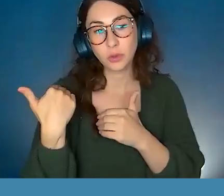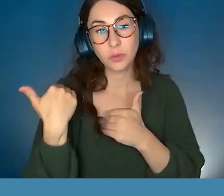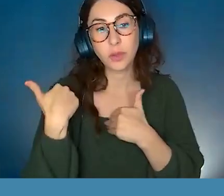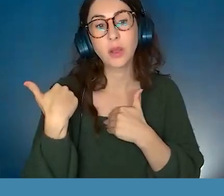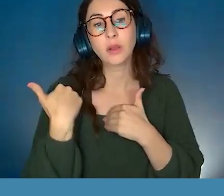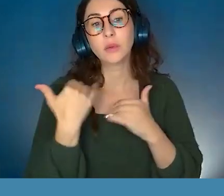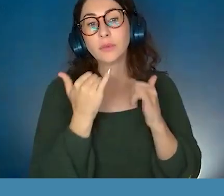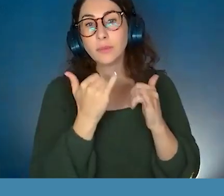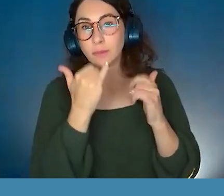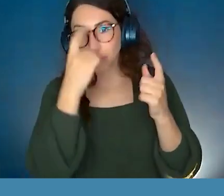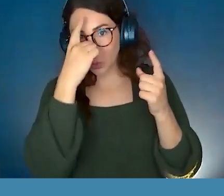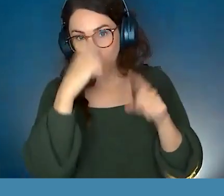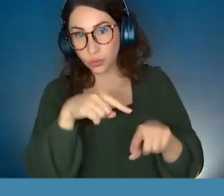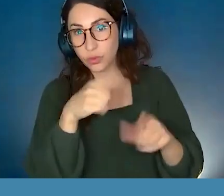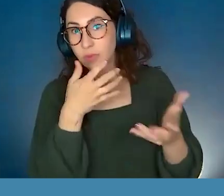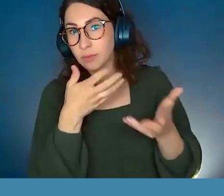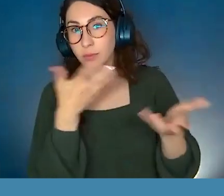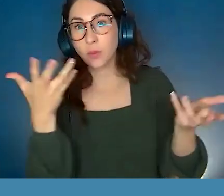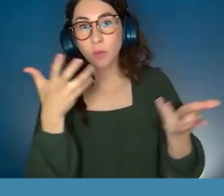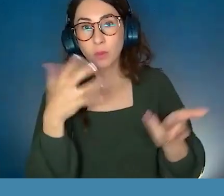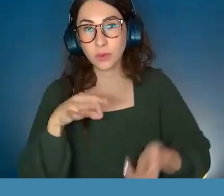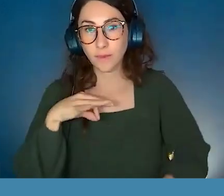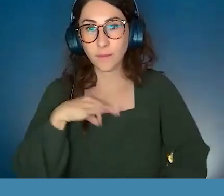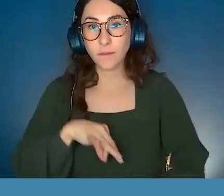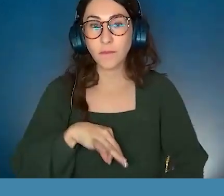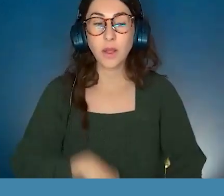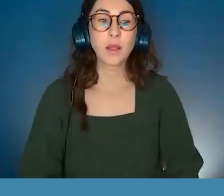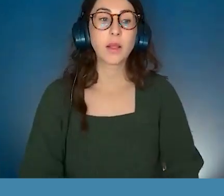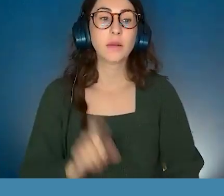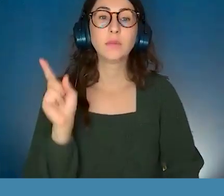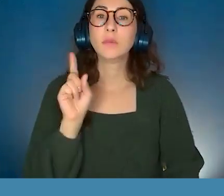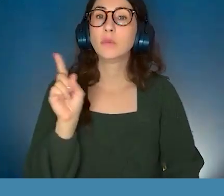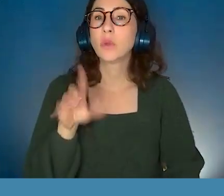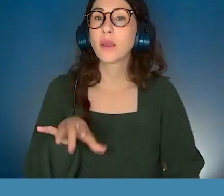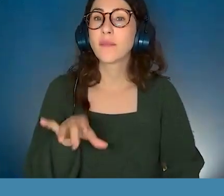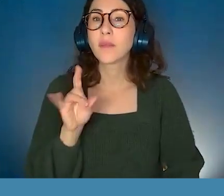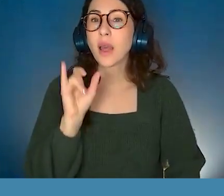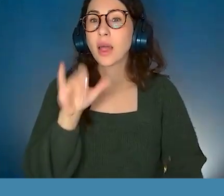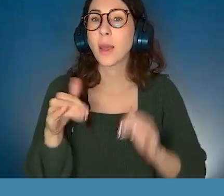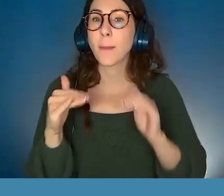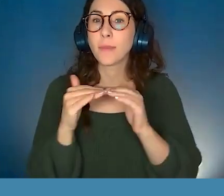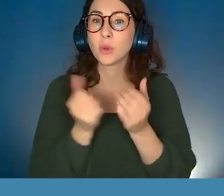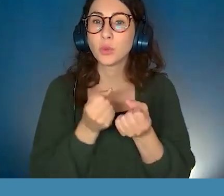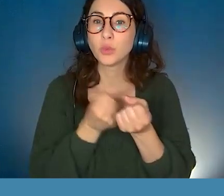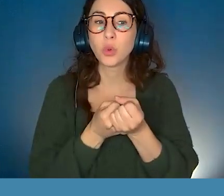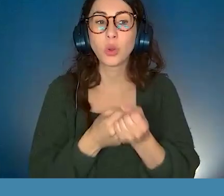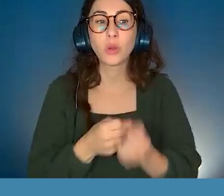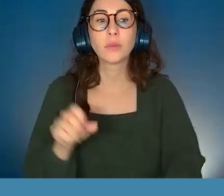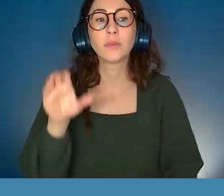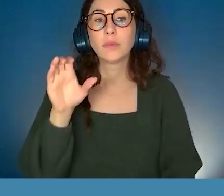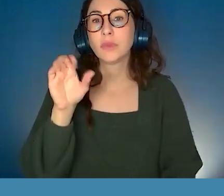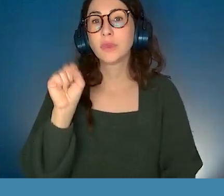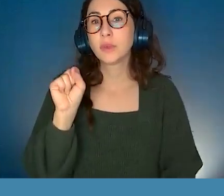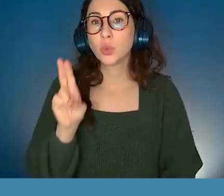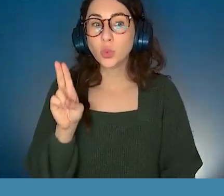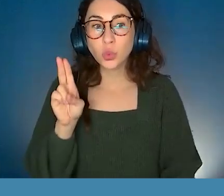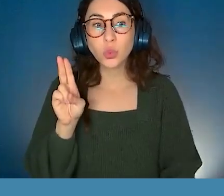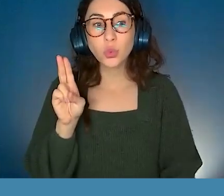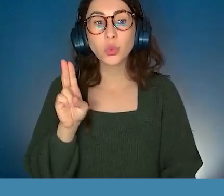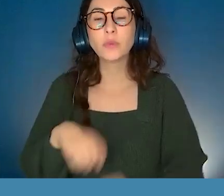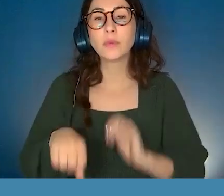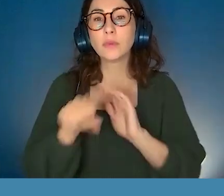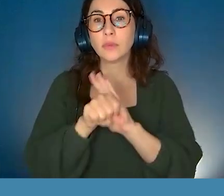agreement of what is helpful. You can find peer supporters in various different settings, such as crisis stabilization units, in